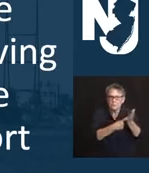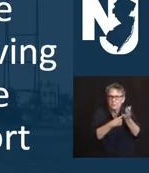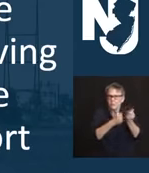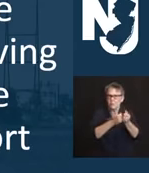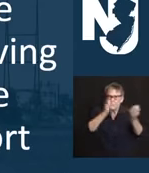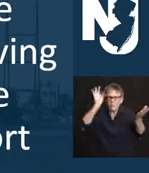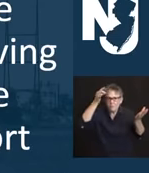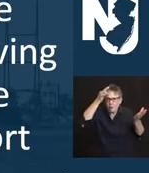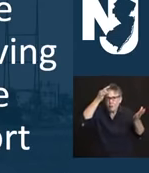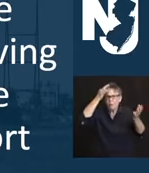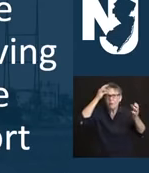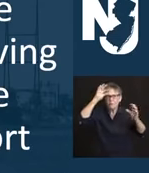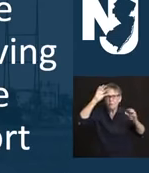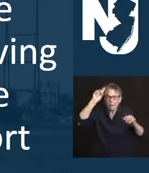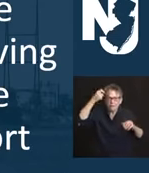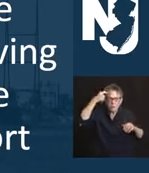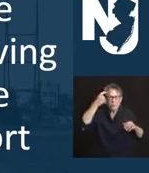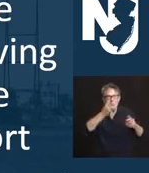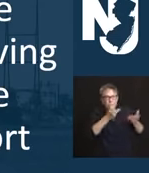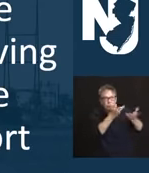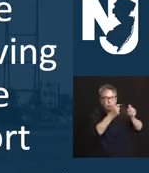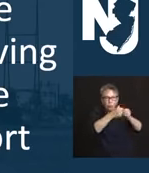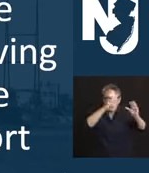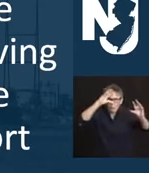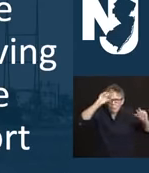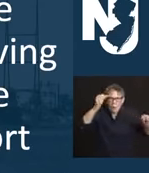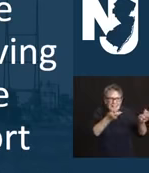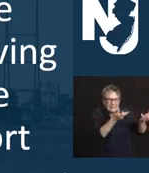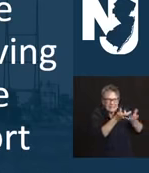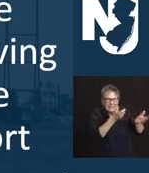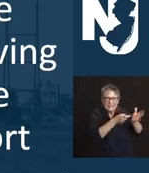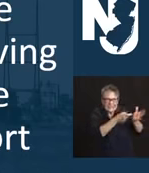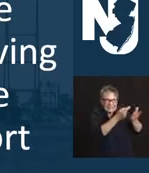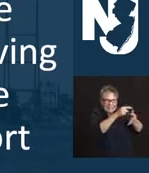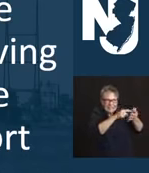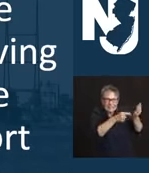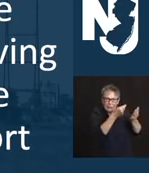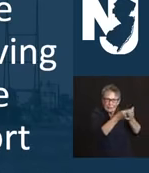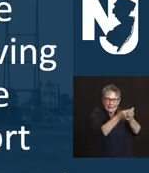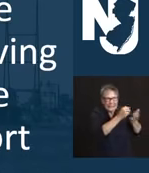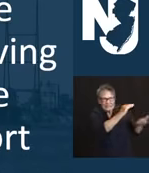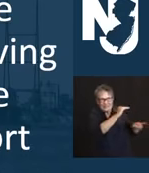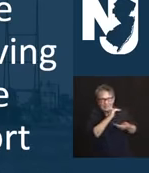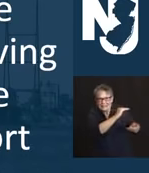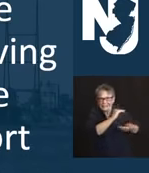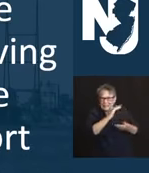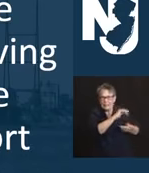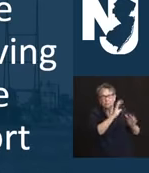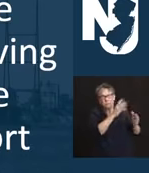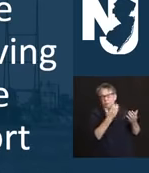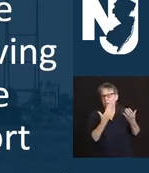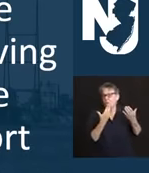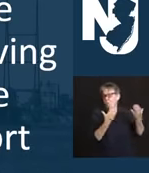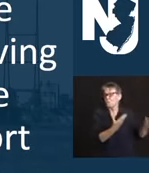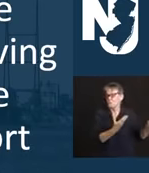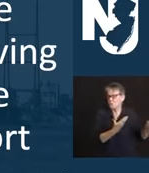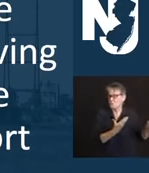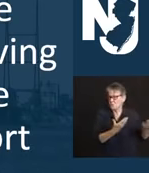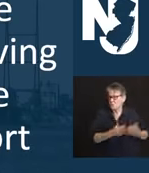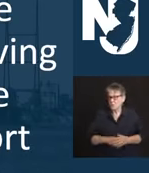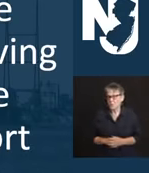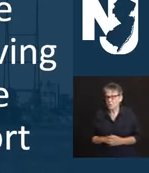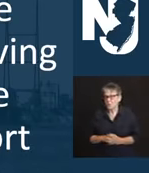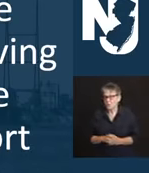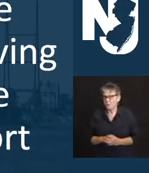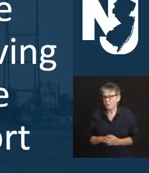is a huge victory, and I thank the President. Replacing the Portal Bridge is a key piece of the broader Gateway program, and